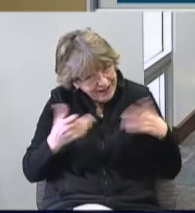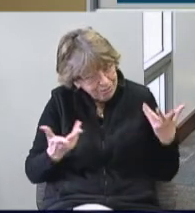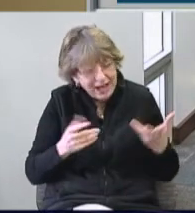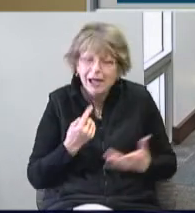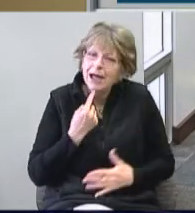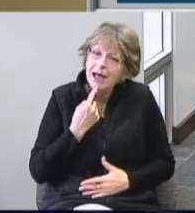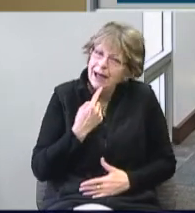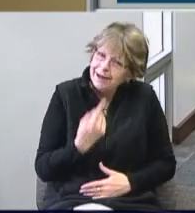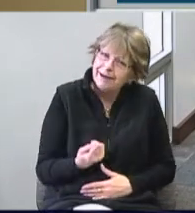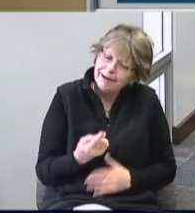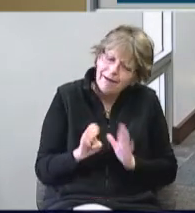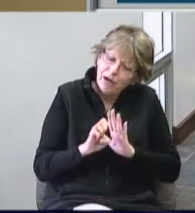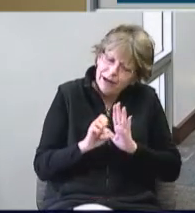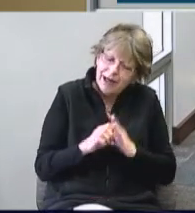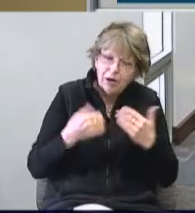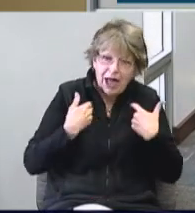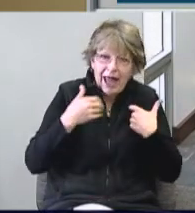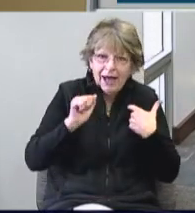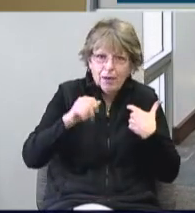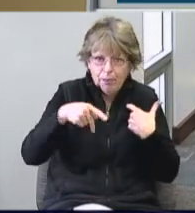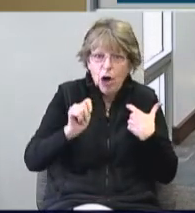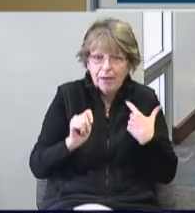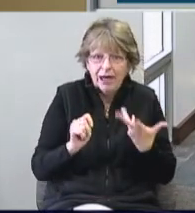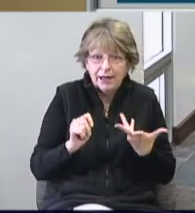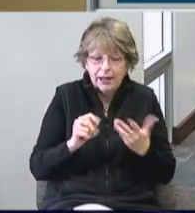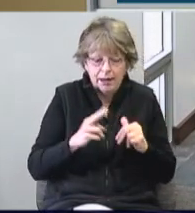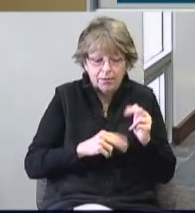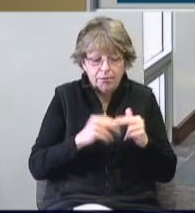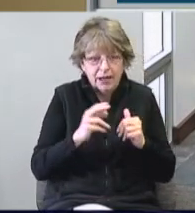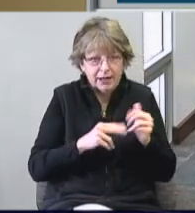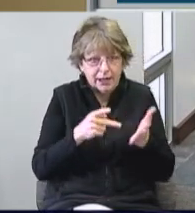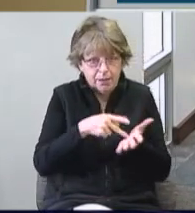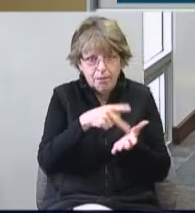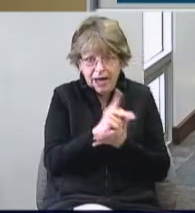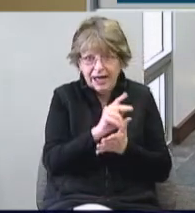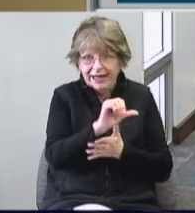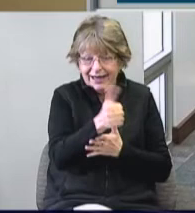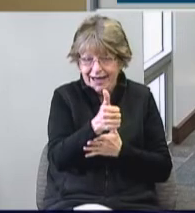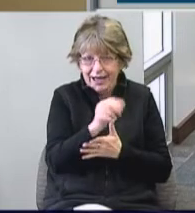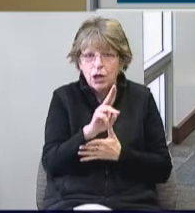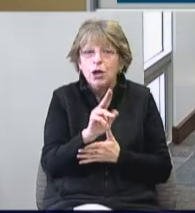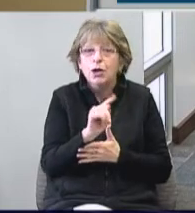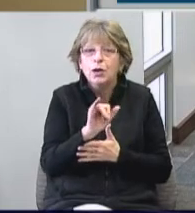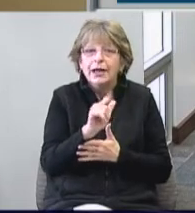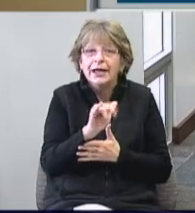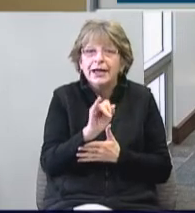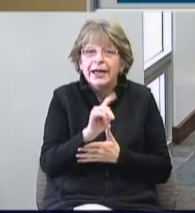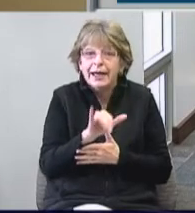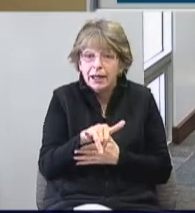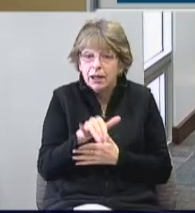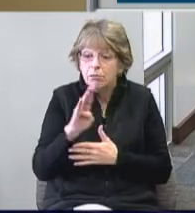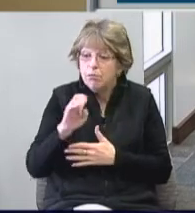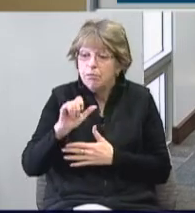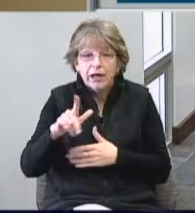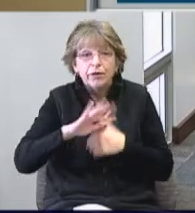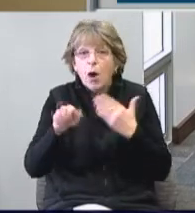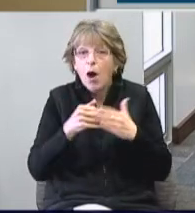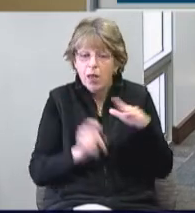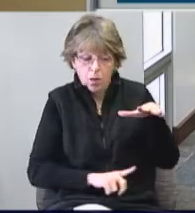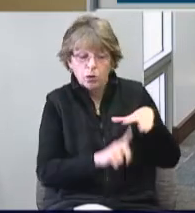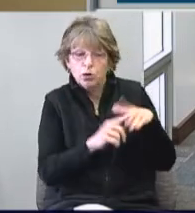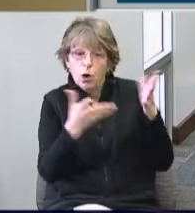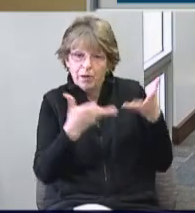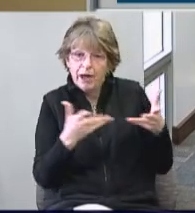I had an apartment building and I was paying 10 utility bills, they could all appear here. And then I could go through them